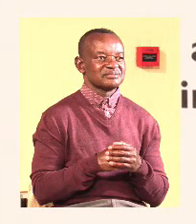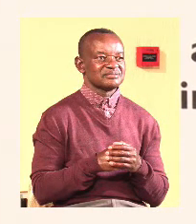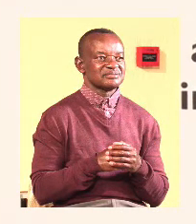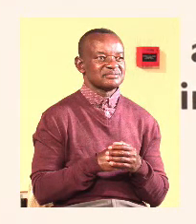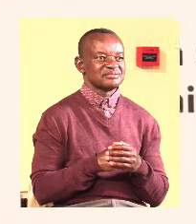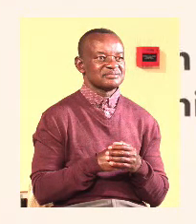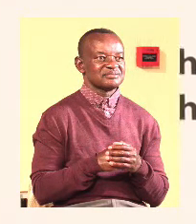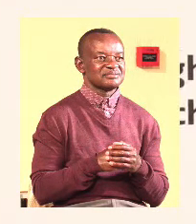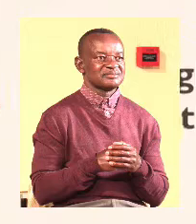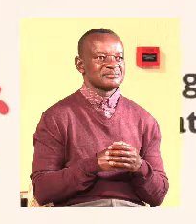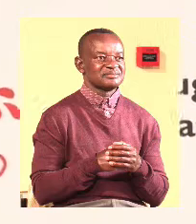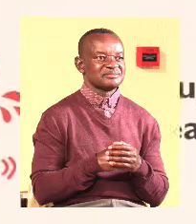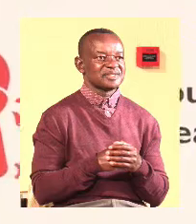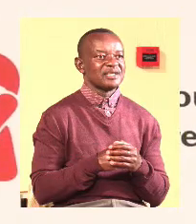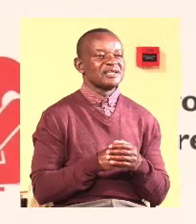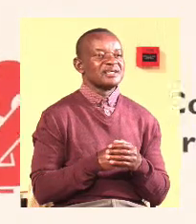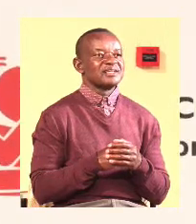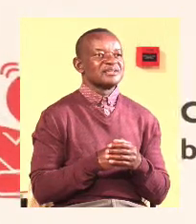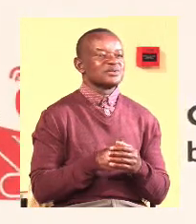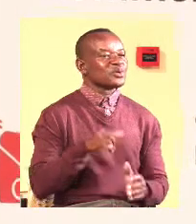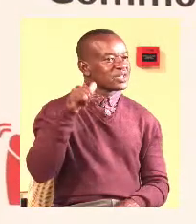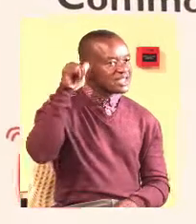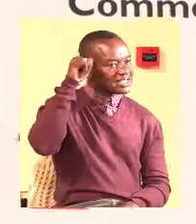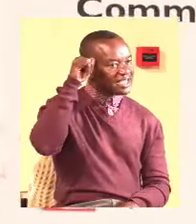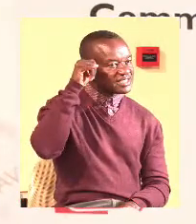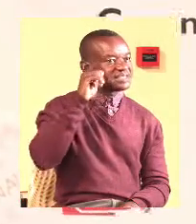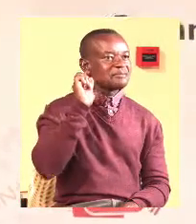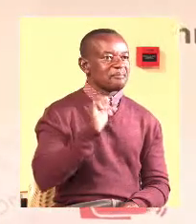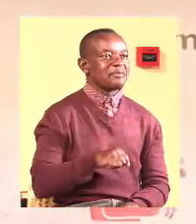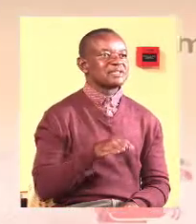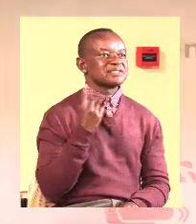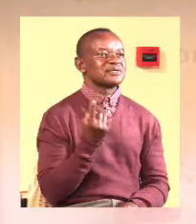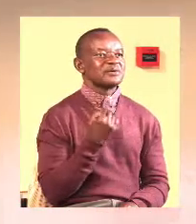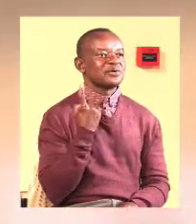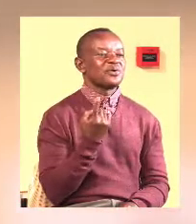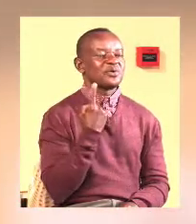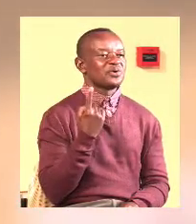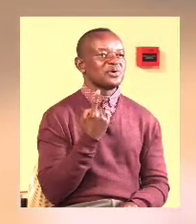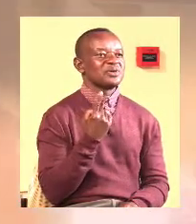have passengers or they have been called to pick somebody.